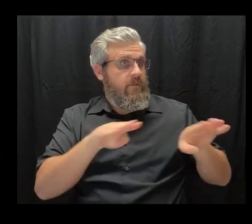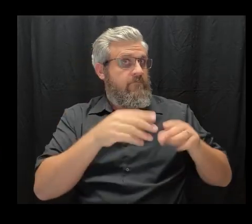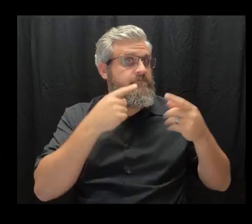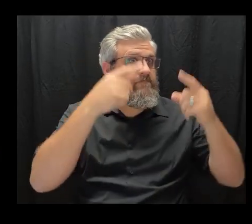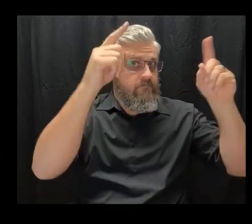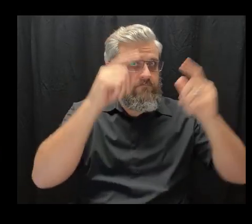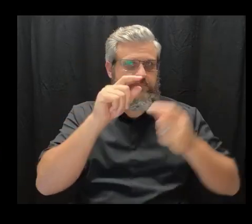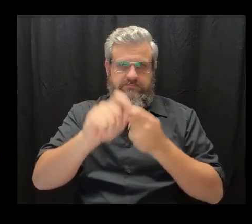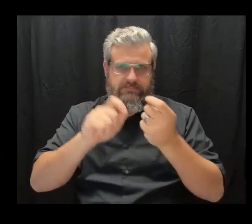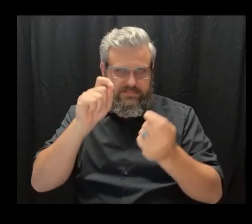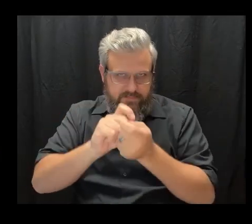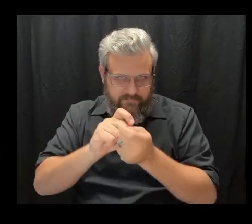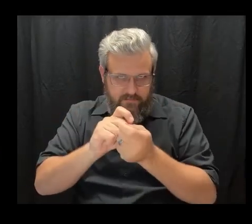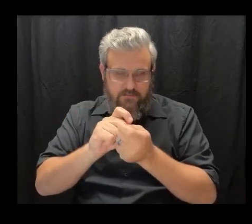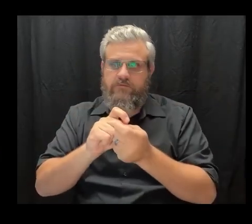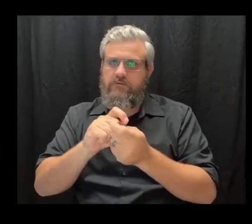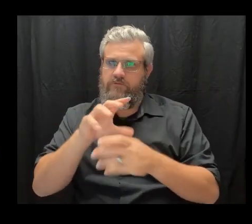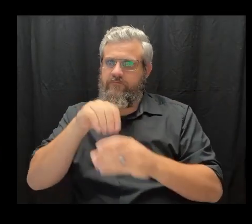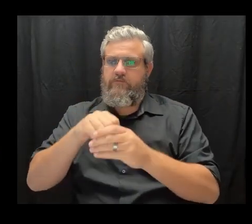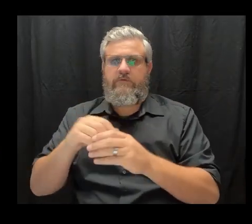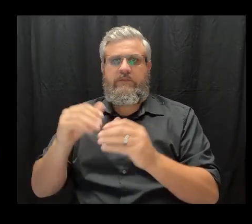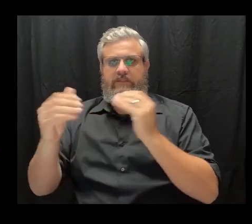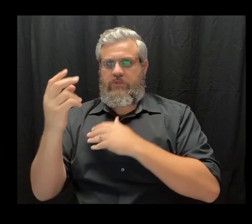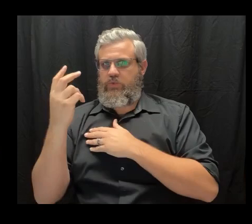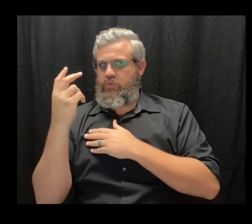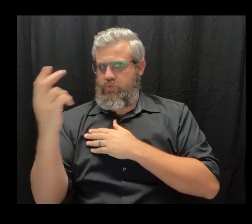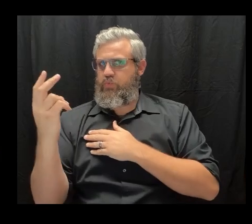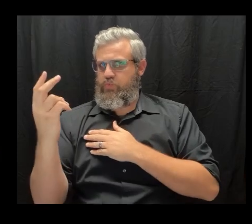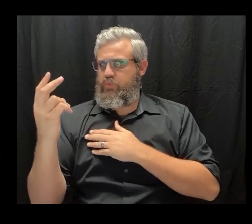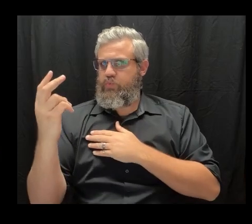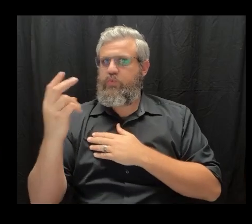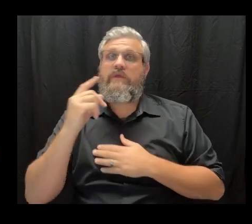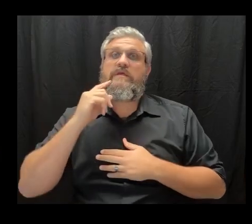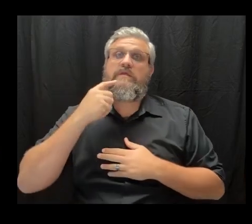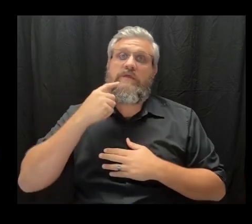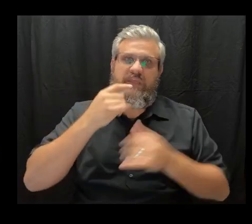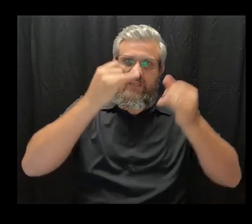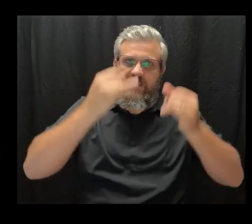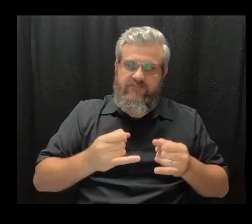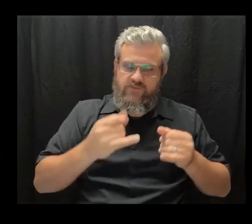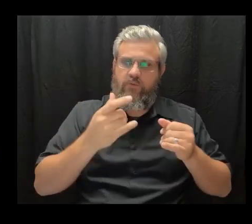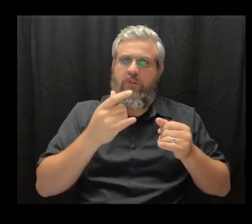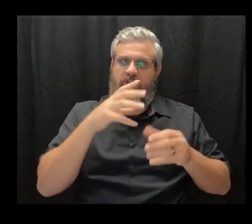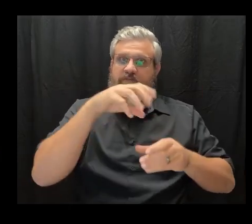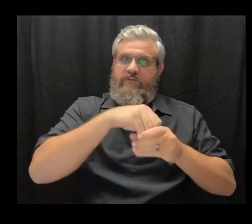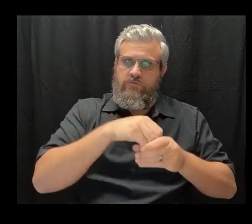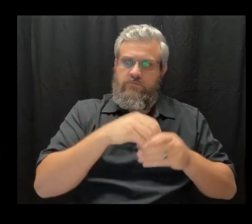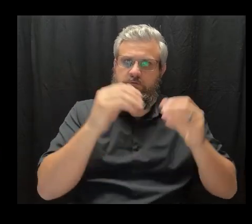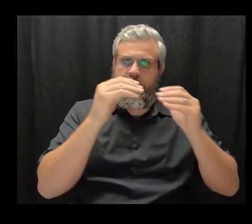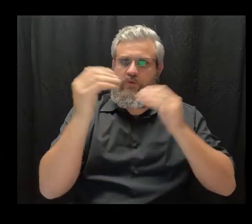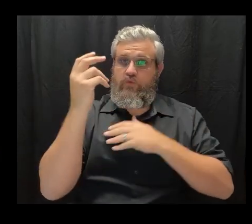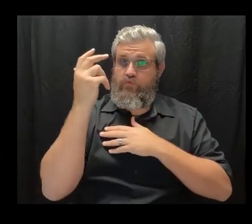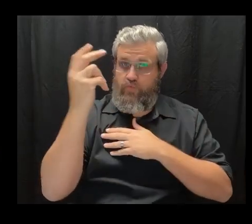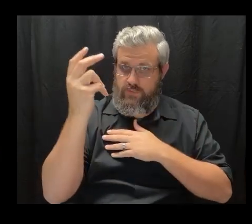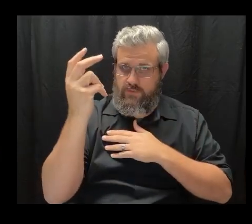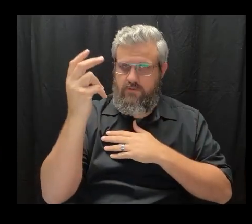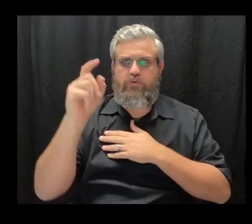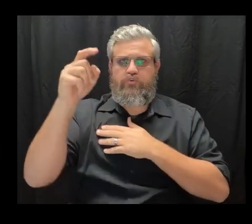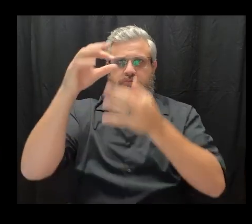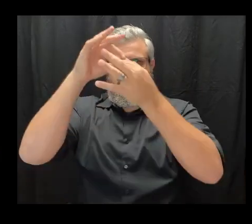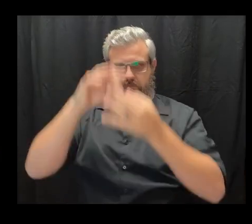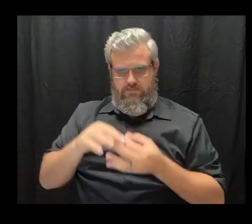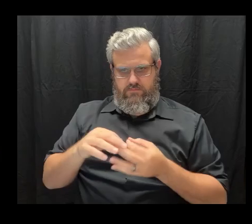Tier 2, and intensive individualized interventions, or Tier 3, should be intentionally connected to Tier 1